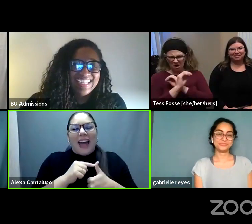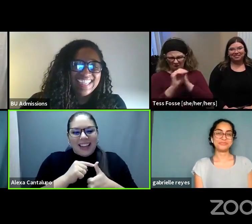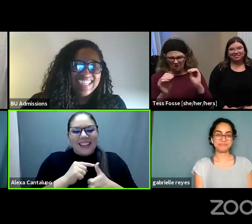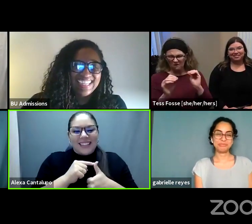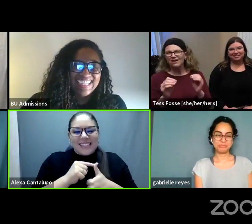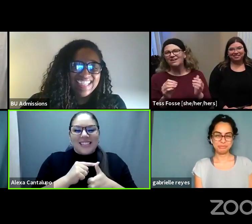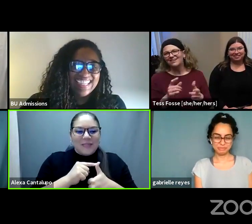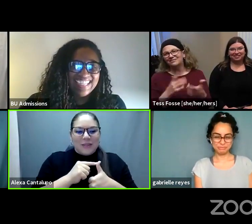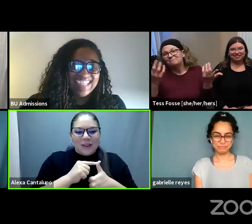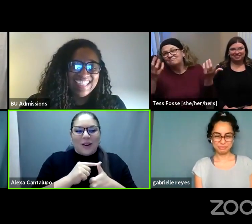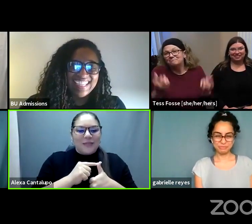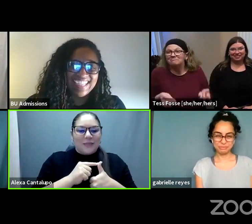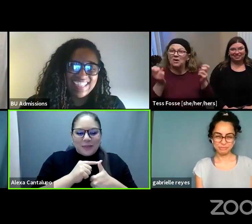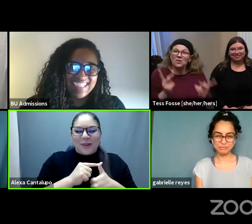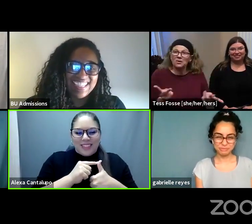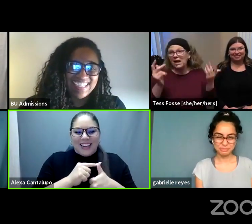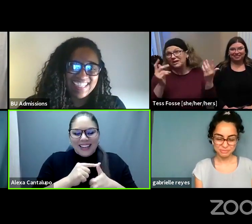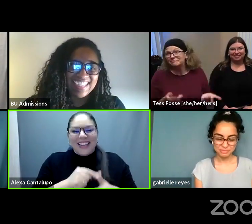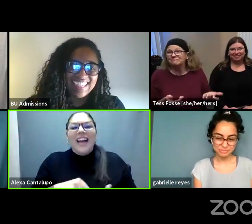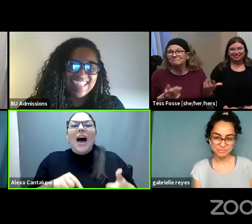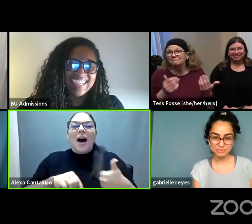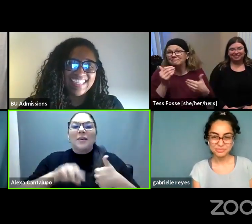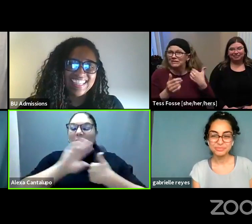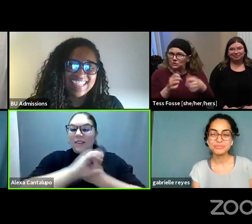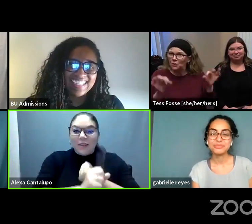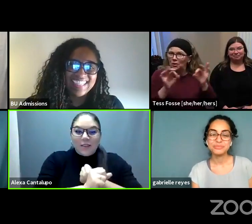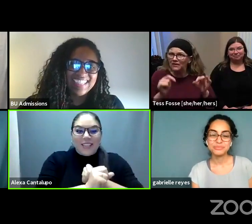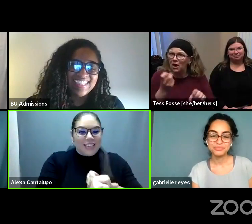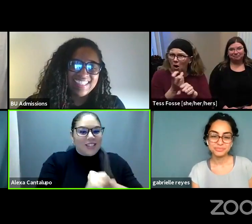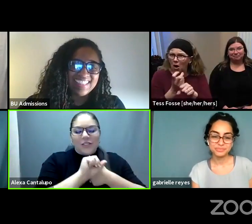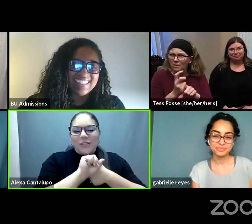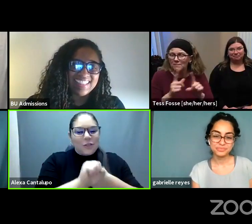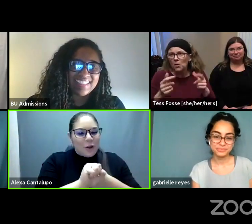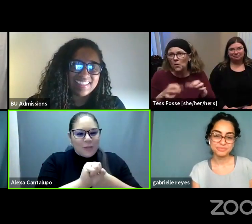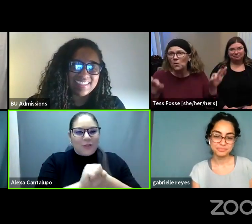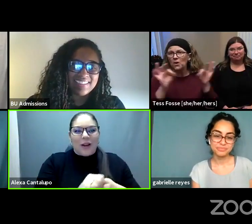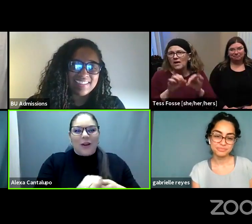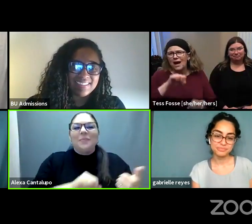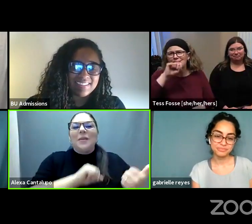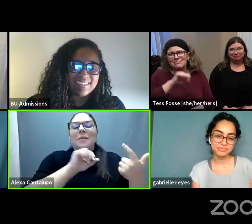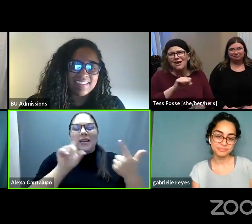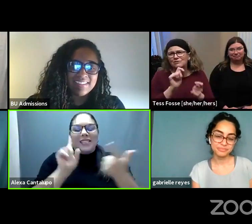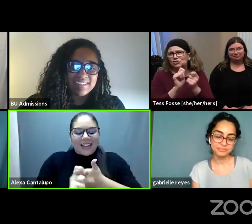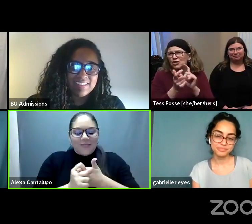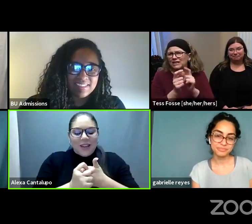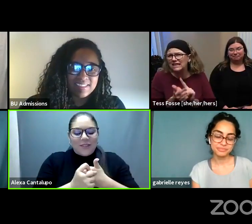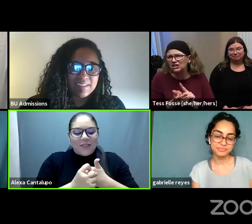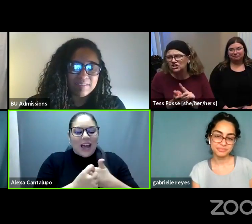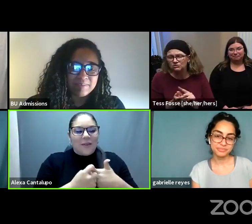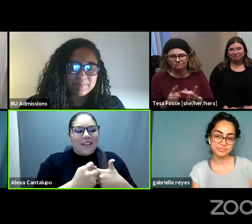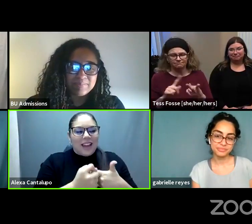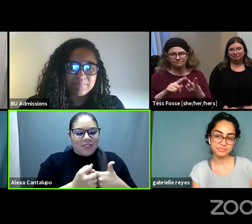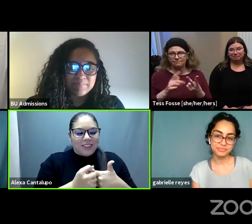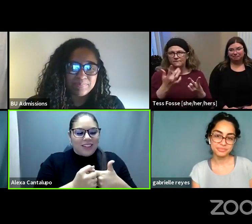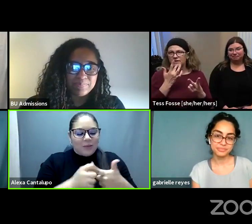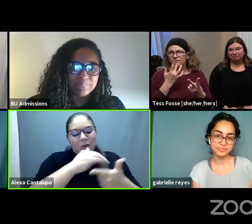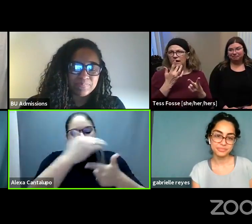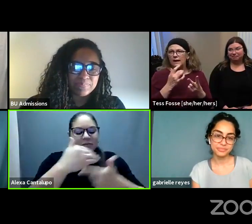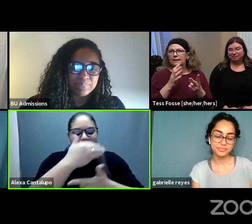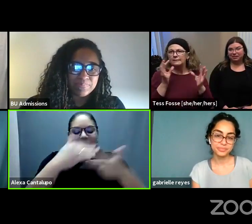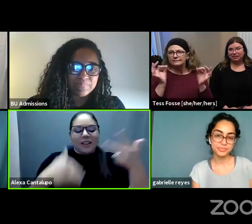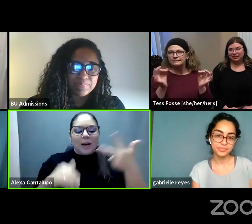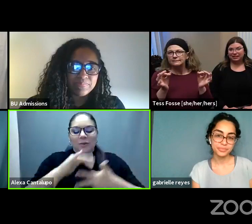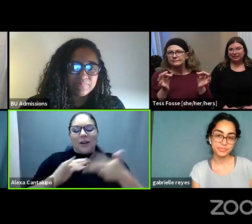oh, okay, this is going to be hard, but worth it. So I love translation. So much fun. My second favorite, I would definitely,